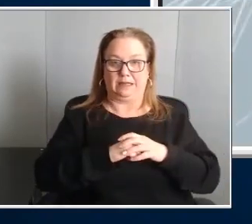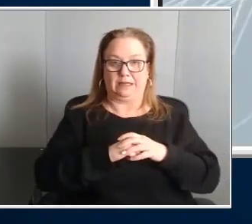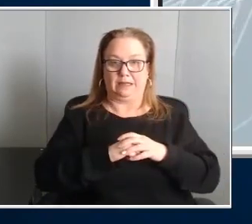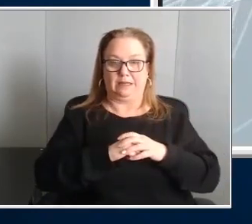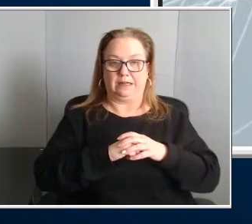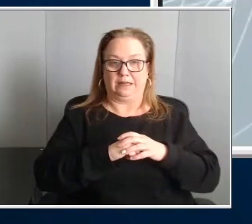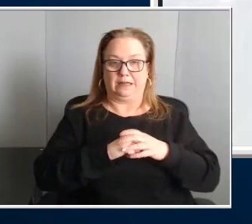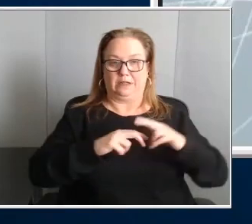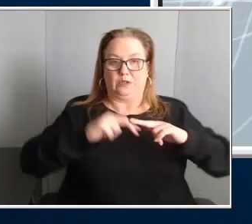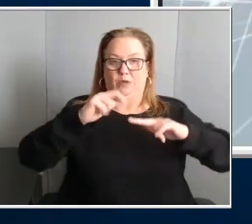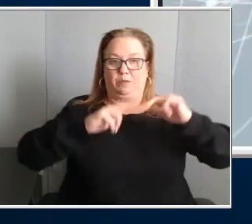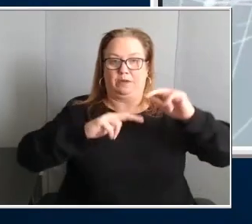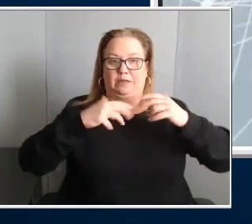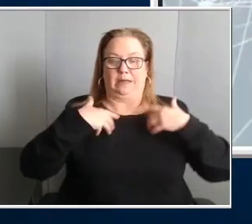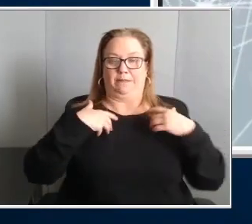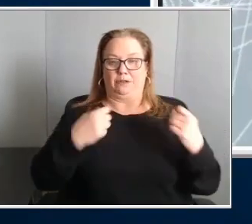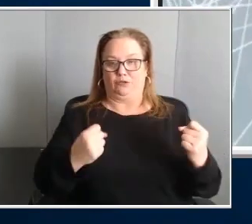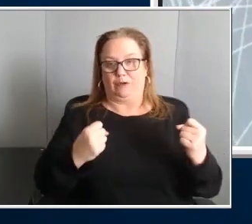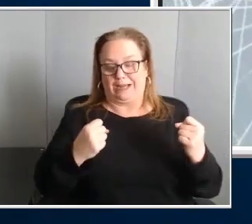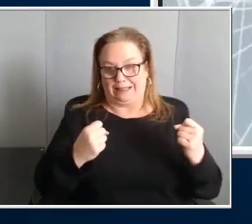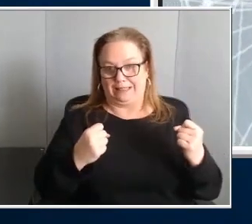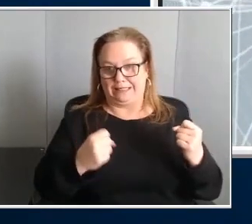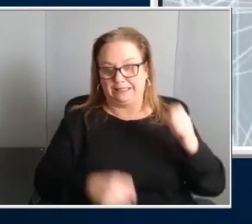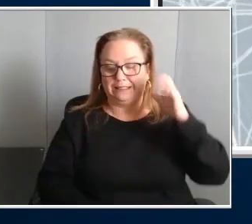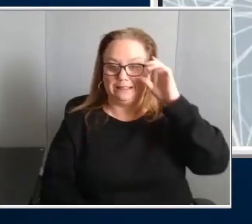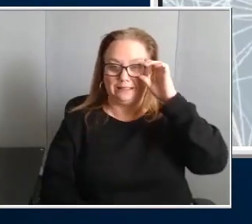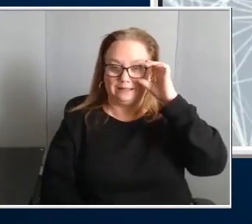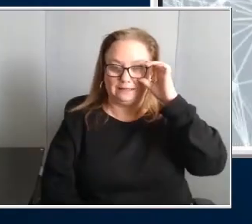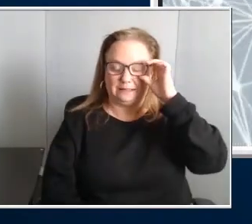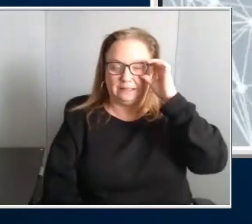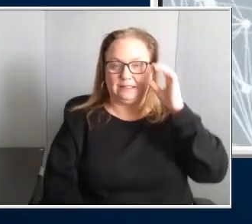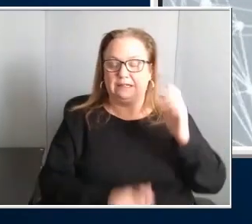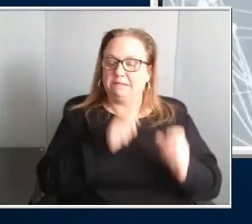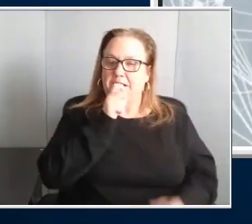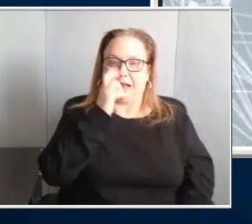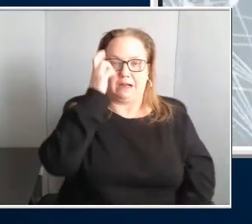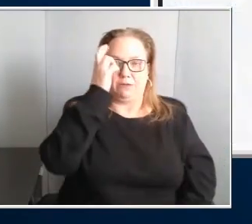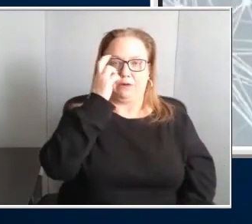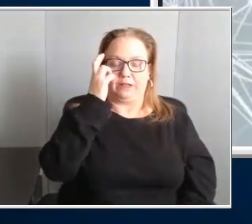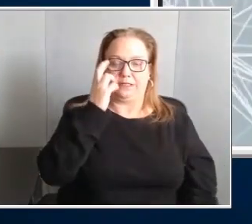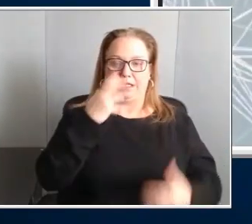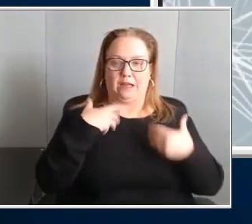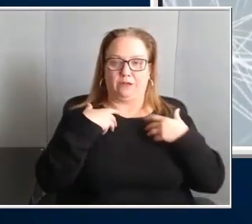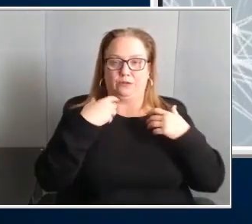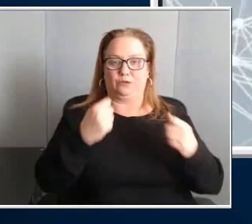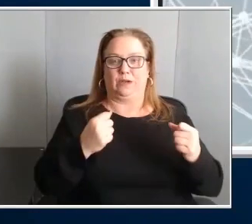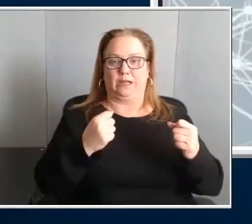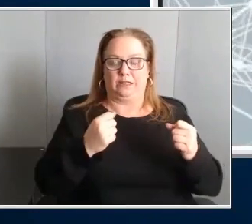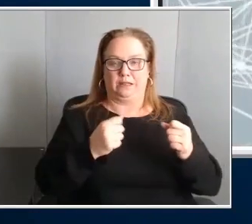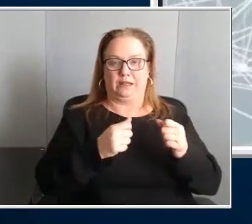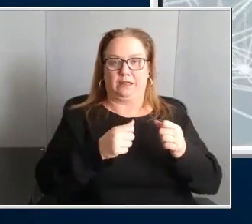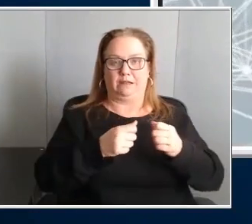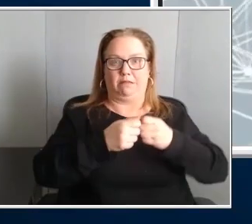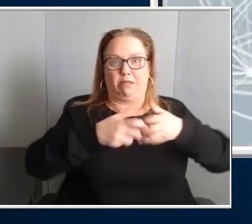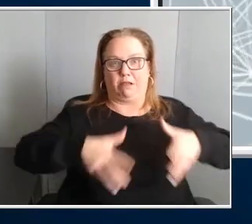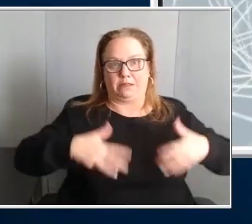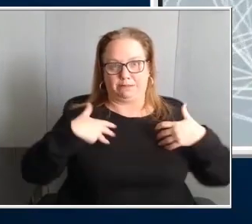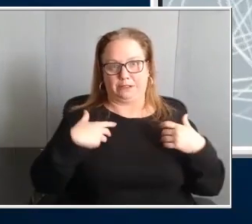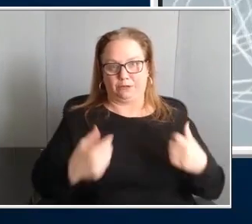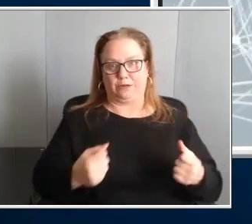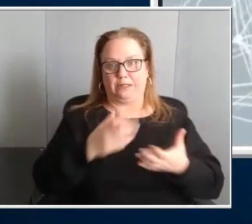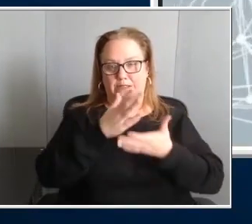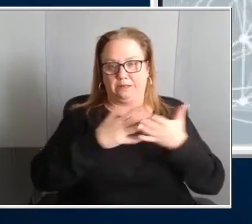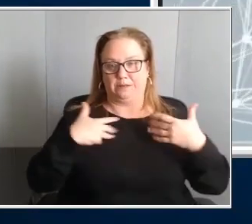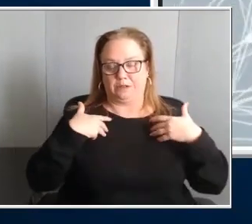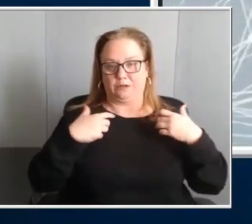So it was building up the strength. I didn't realize how much strength I had lost, but